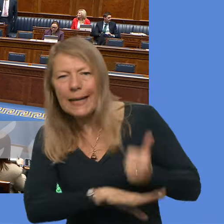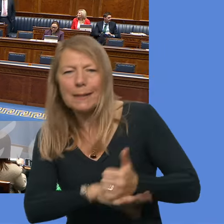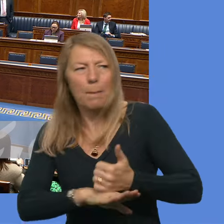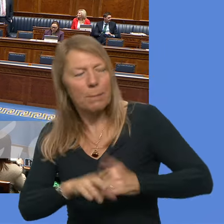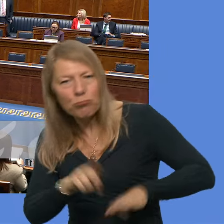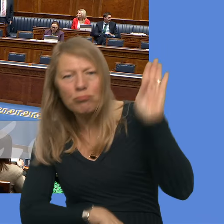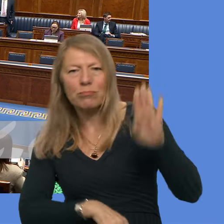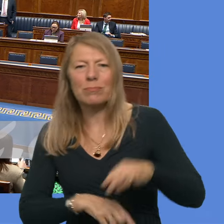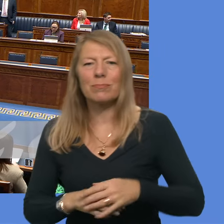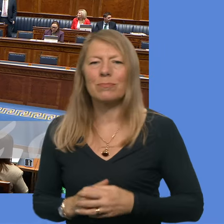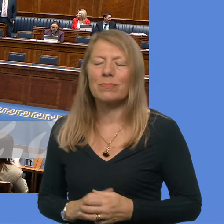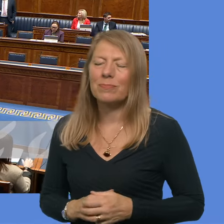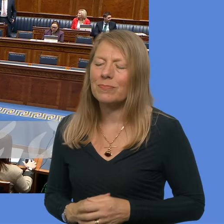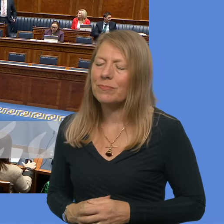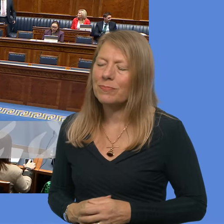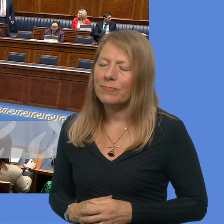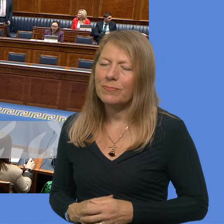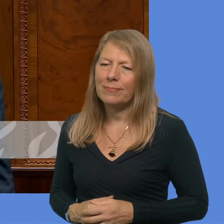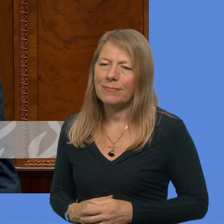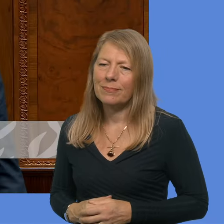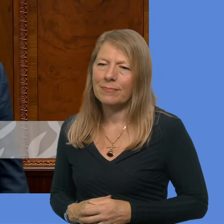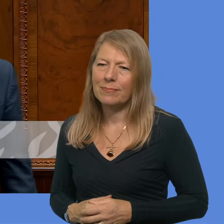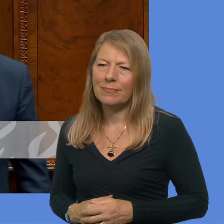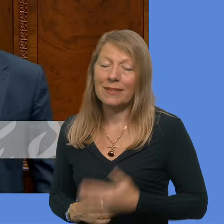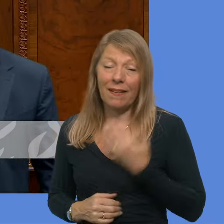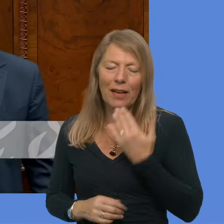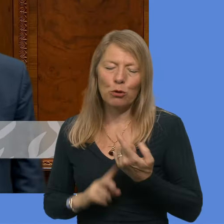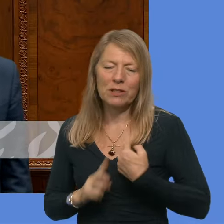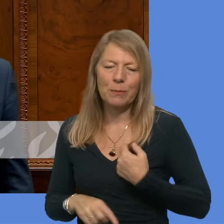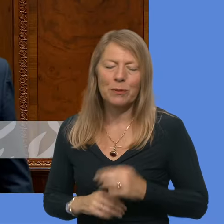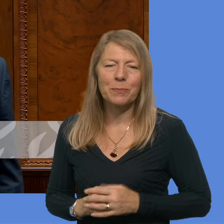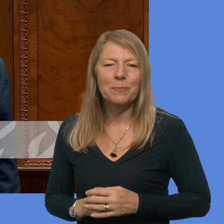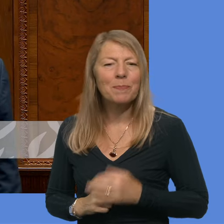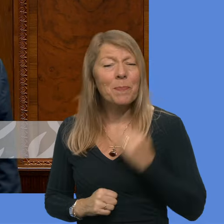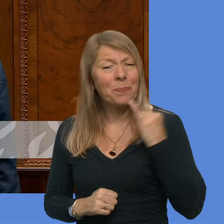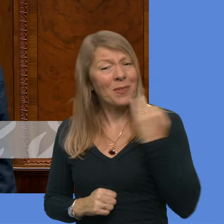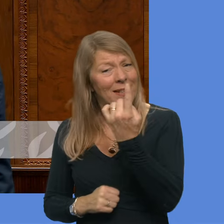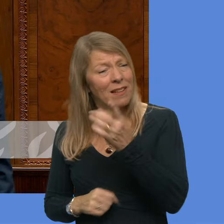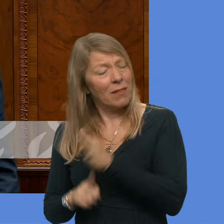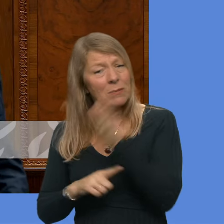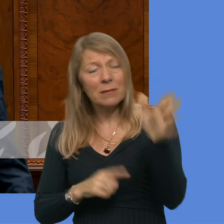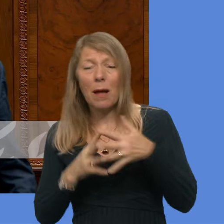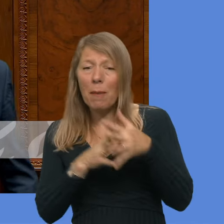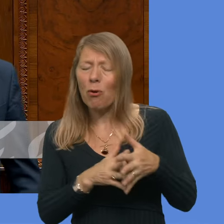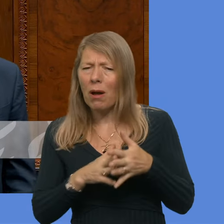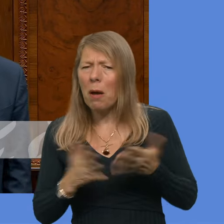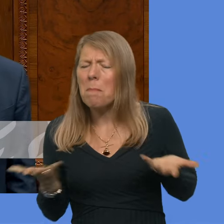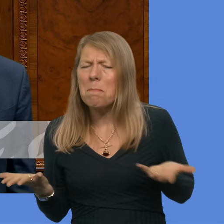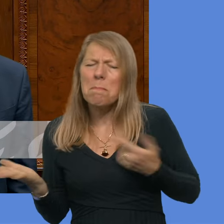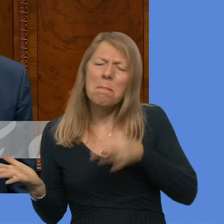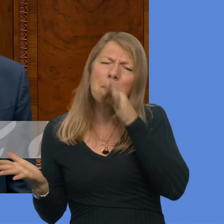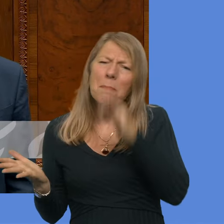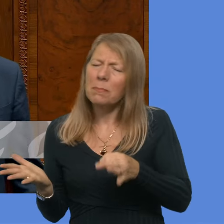response. Minister, further to last week's US visit, could you maybe give us an update on the